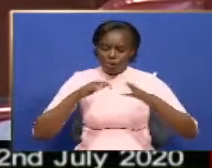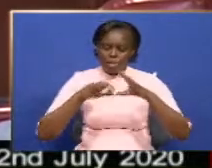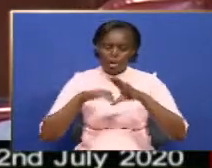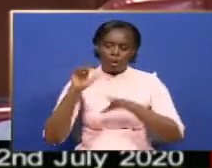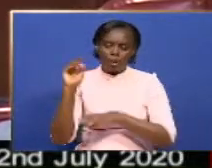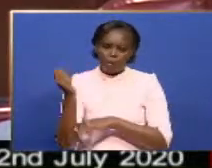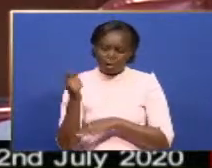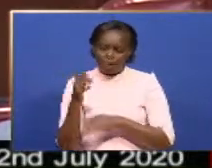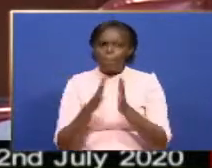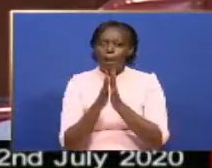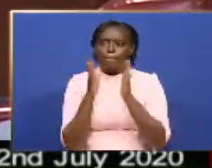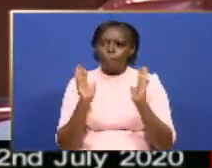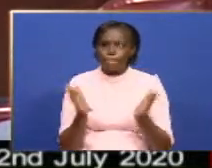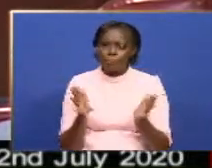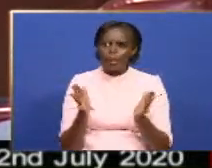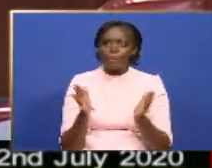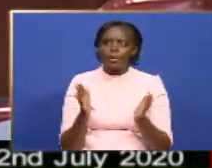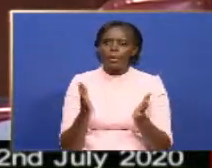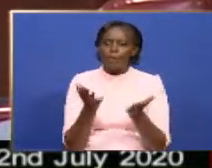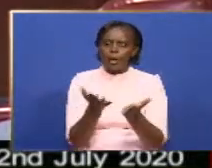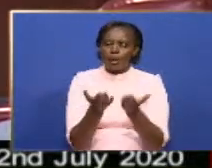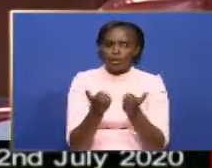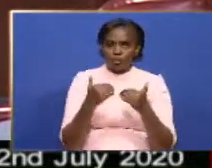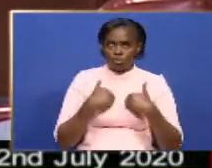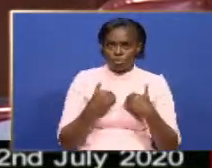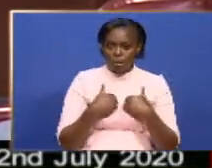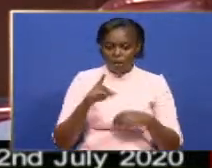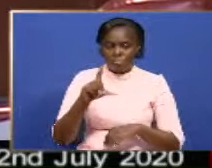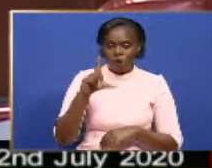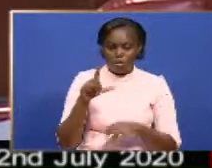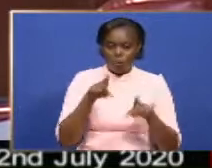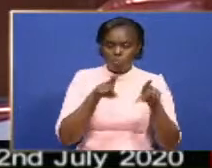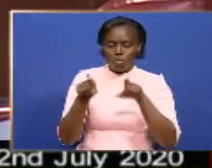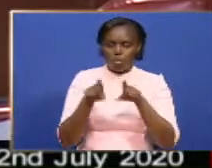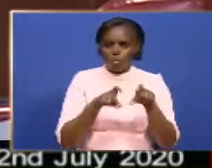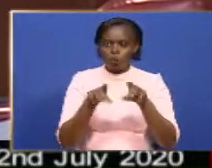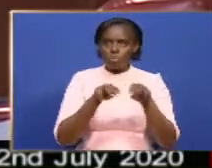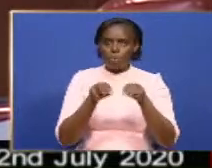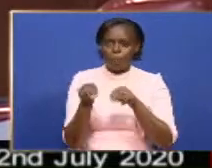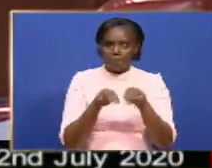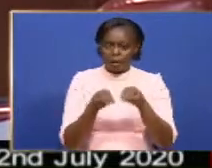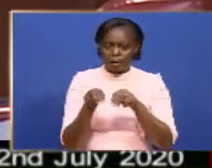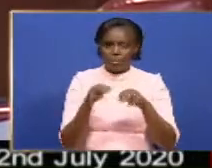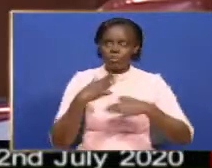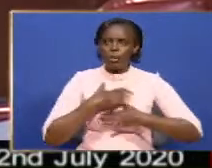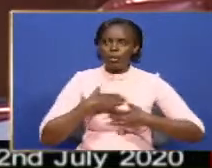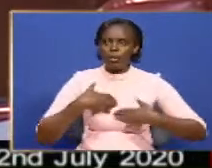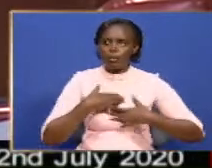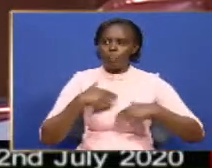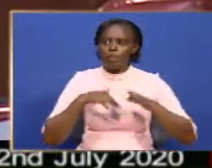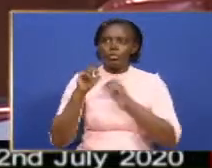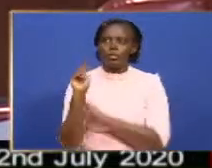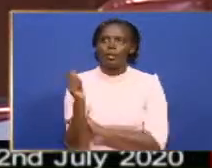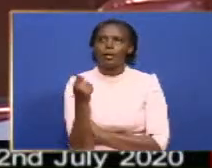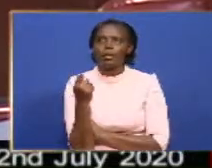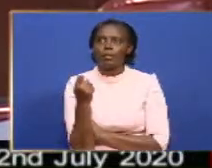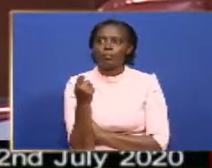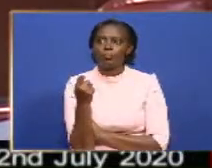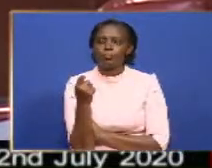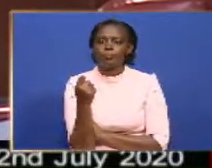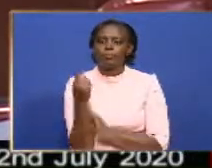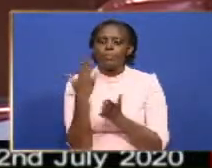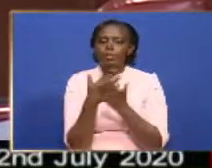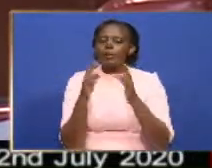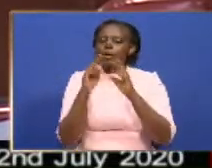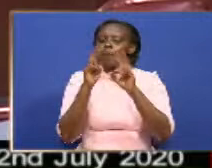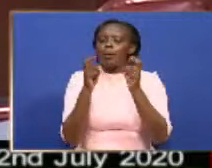such a big one. And therefore, we need to have a law that governs and manages refugees in Kenya. Some of the